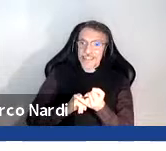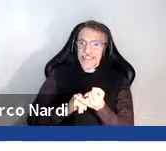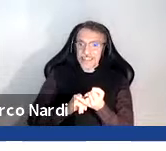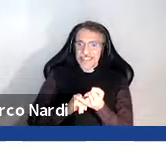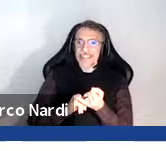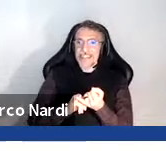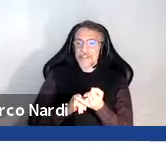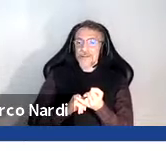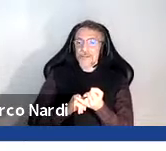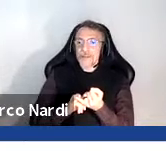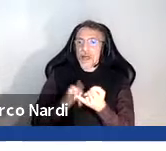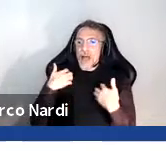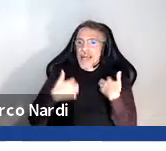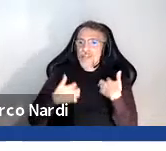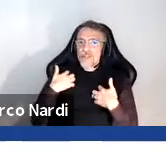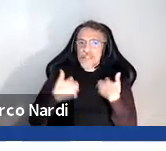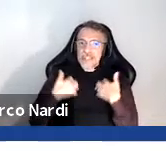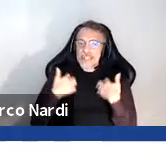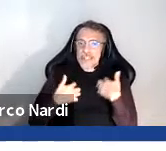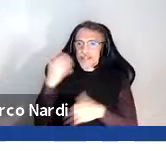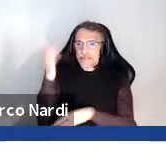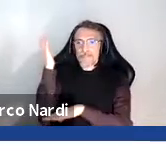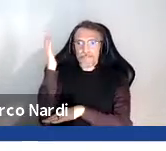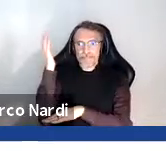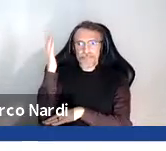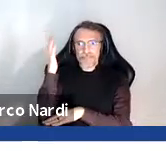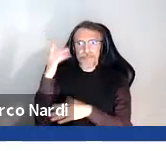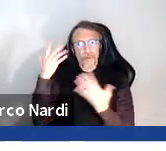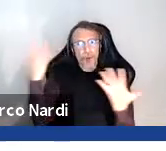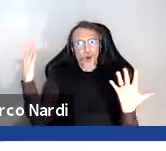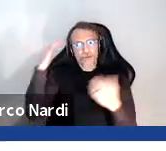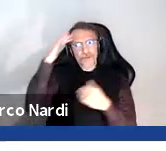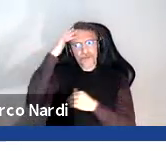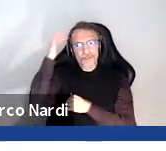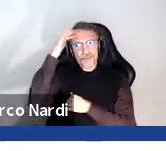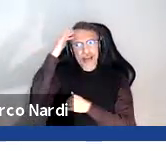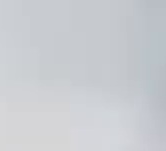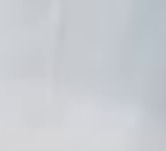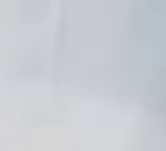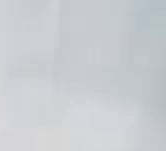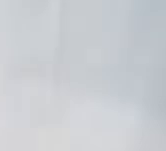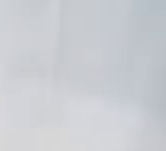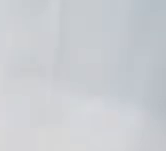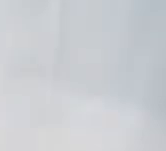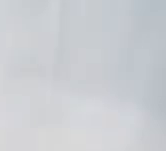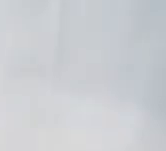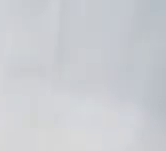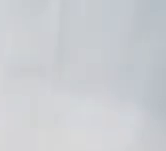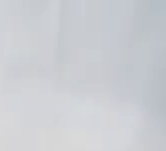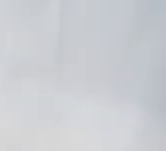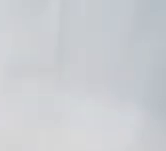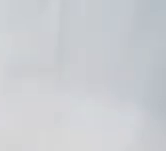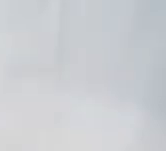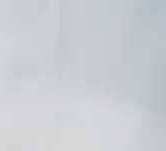very interesting talk, which gives us a lot to reflect on and think about and opens up a lot of discussion. I'm just going to